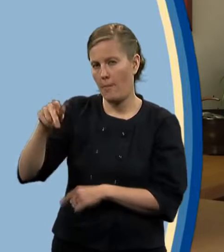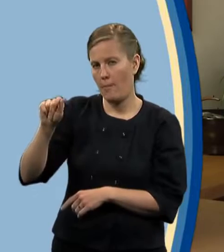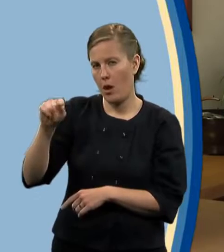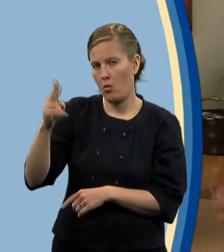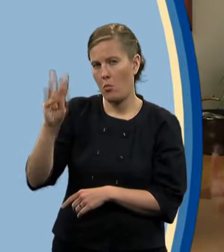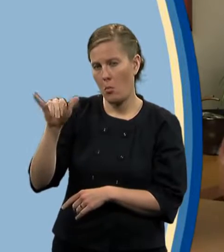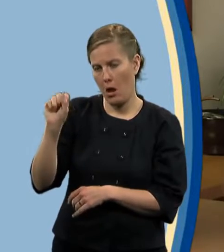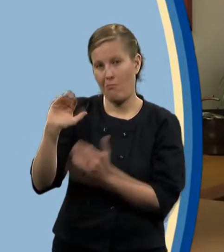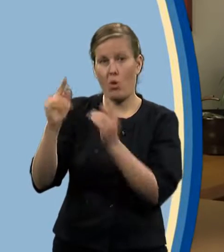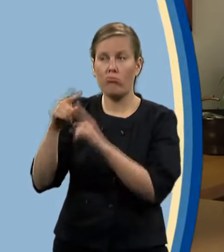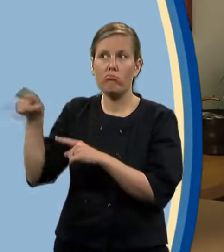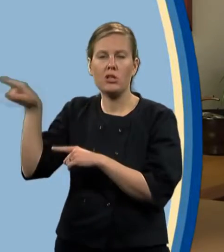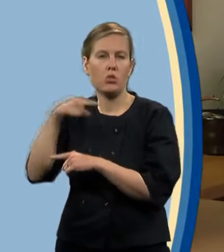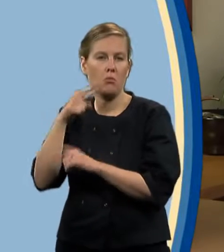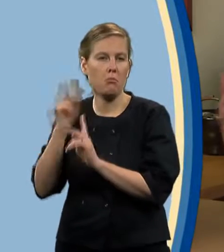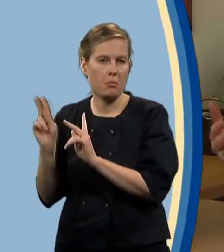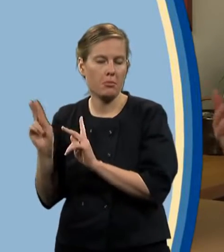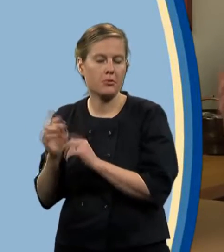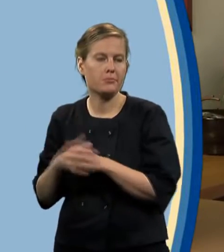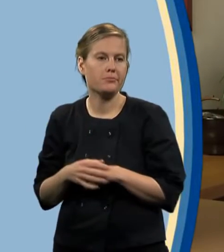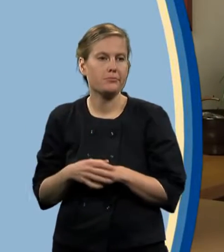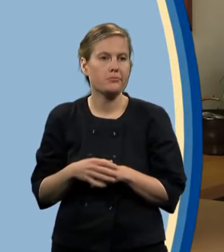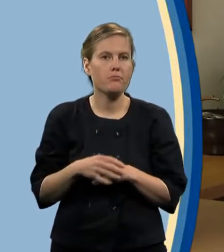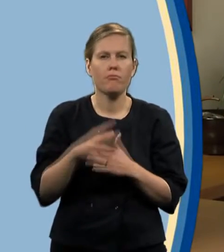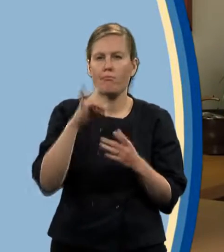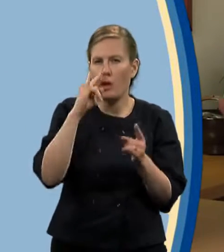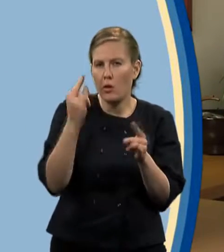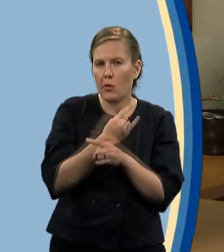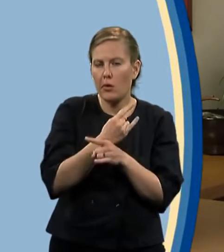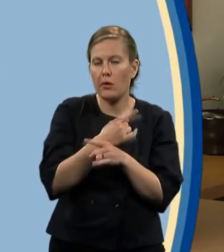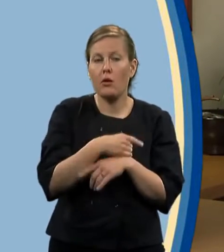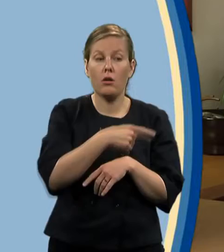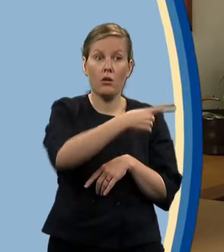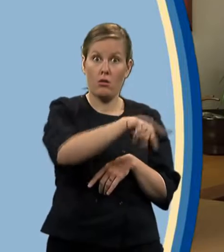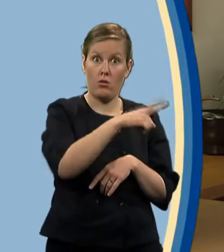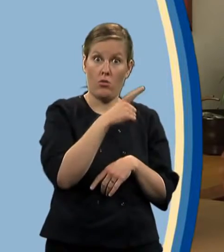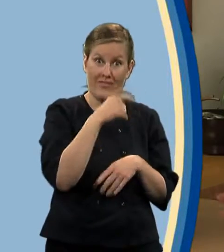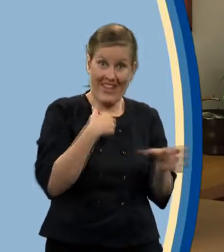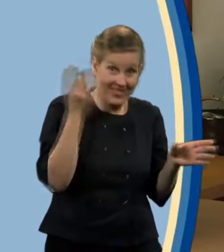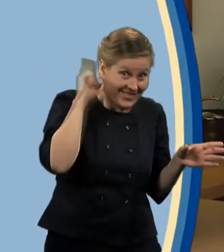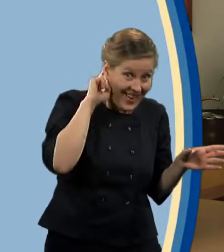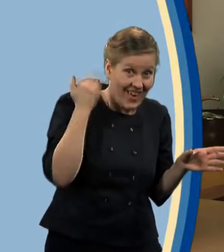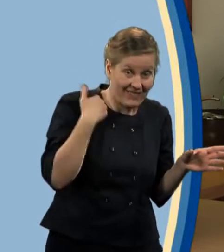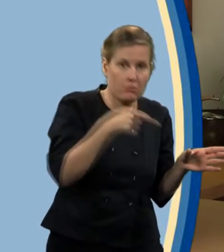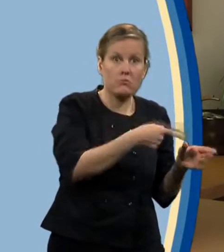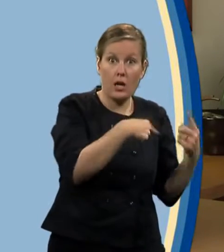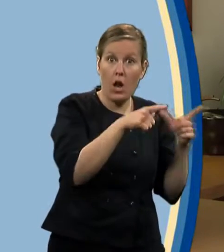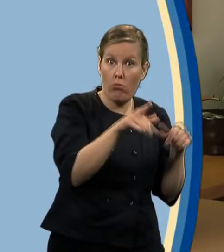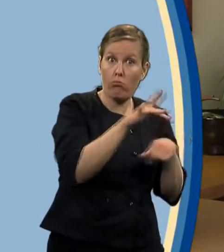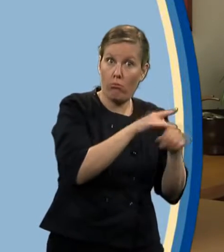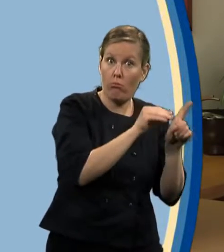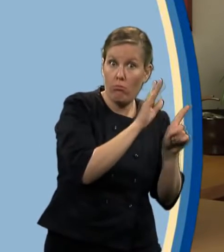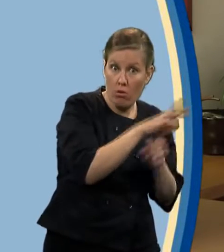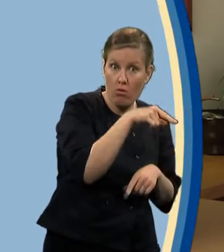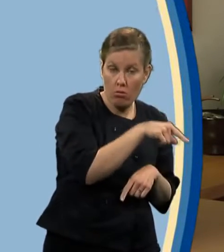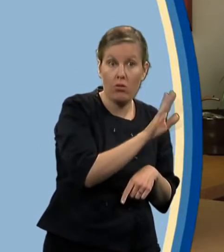with regard to comparisons to a hearing person's use of auditory pathways. So ironically, the group who